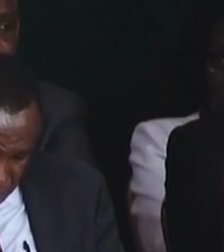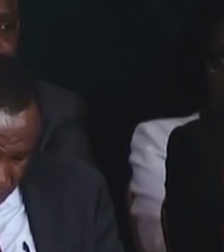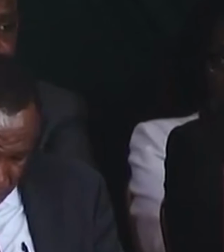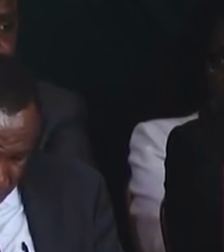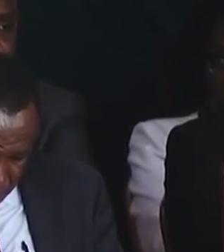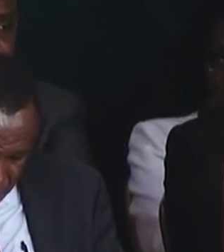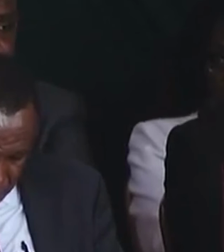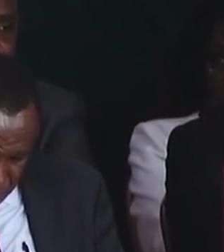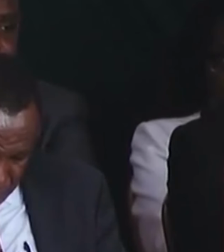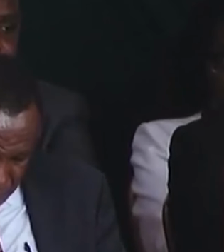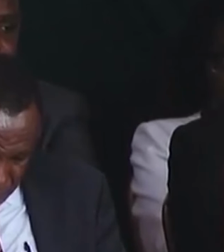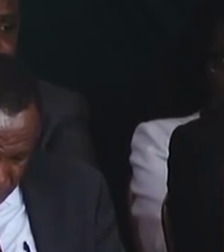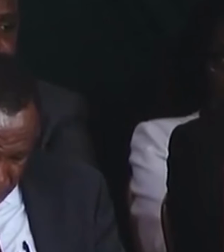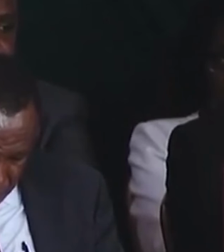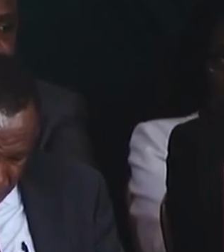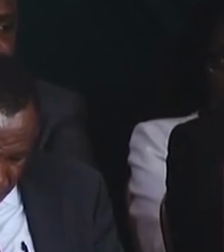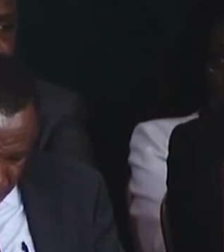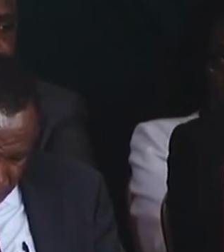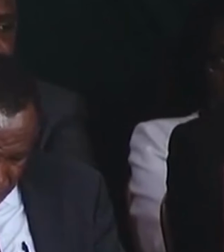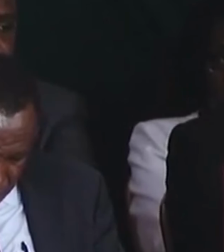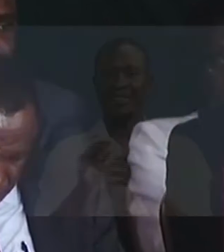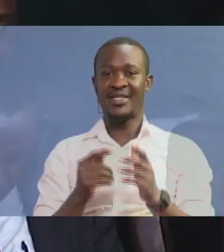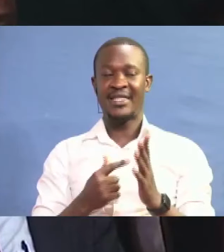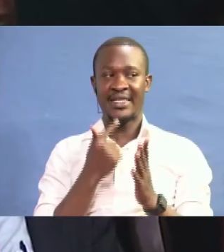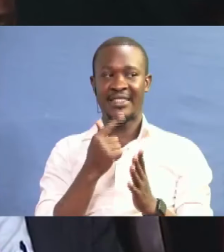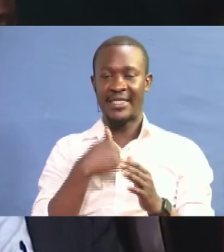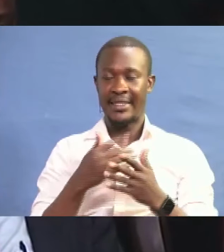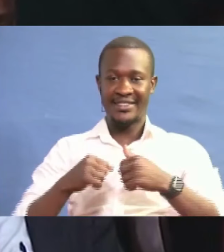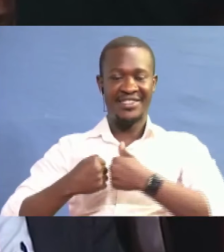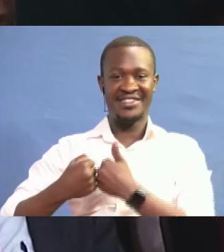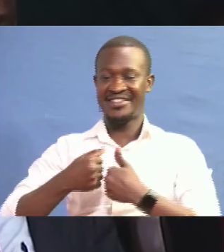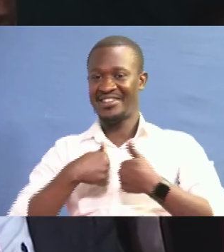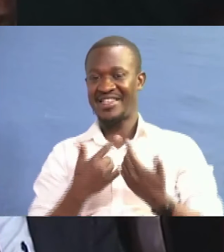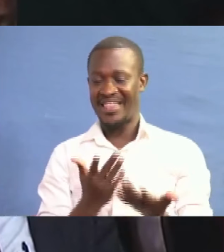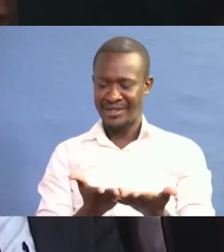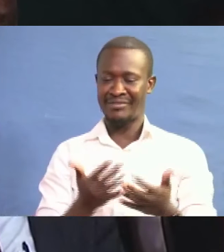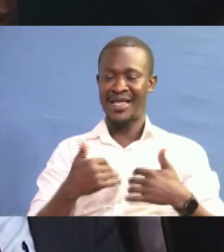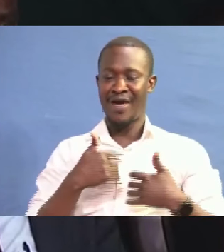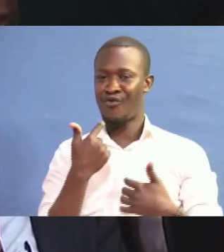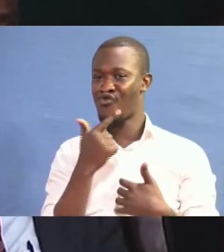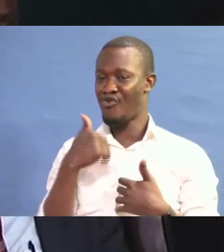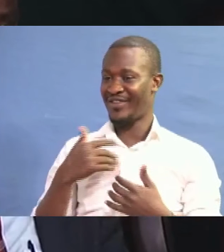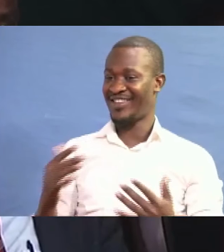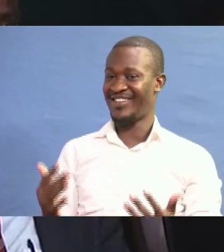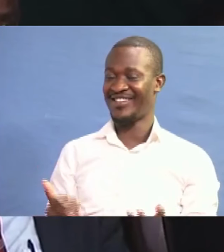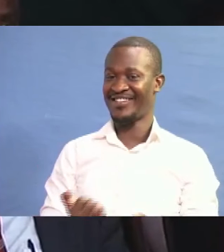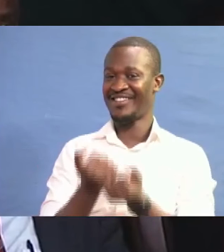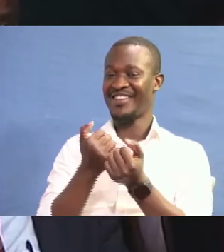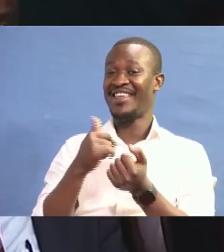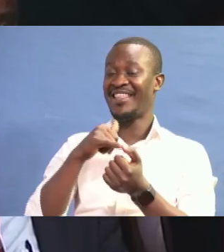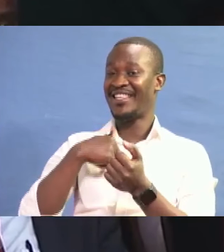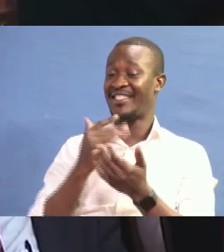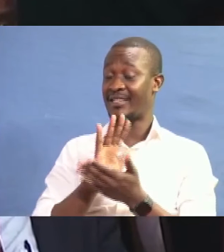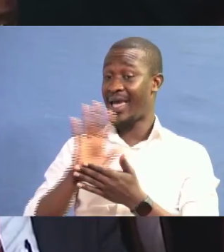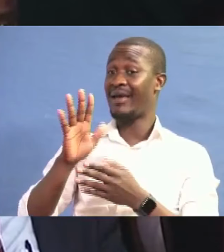the simplest of joys and embracing the challenges that crossed his path with unwavering courage. His